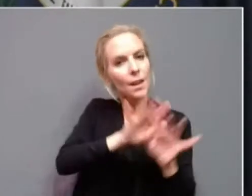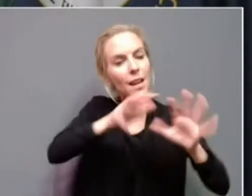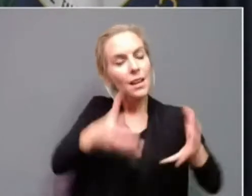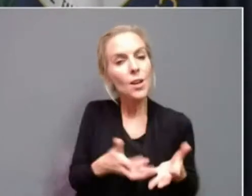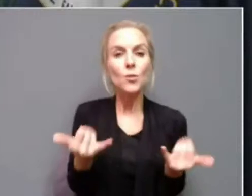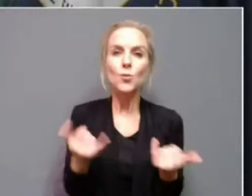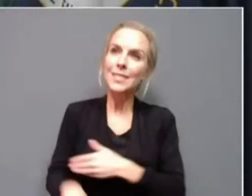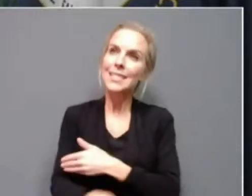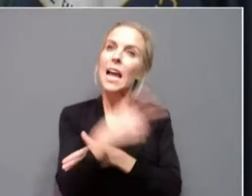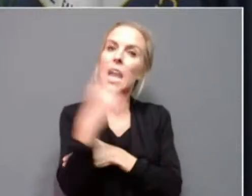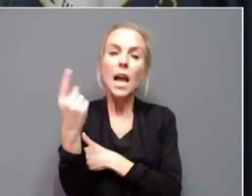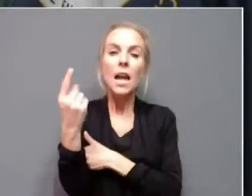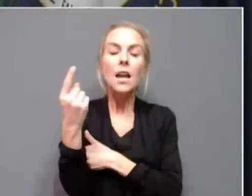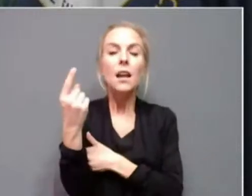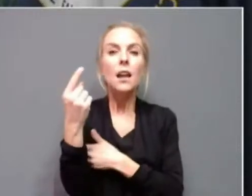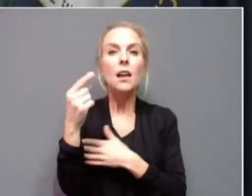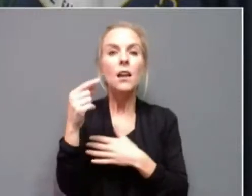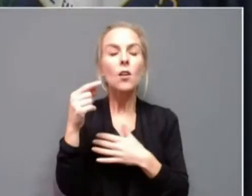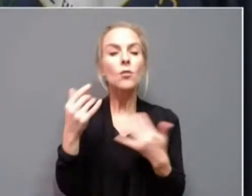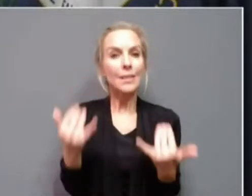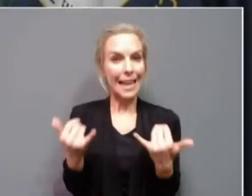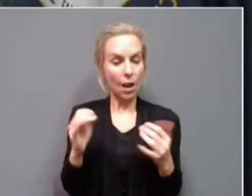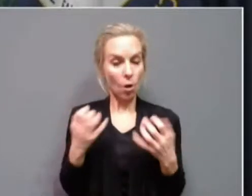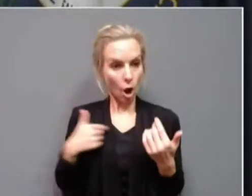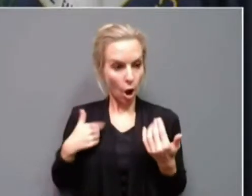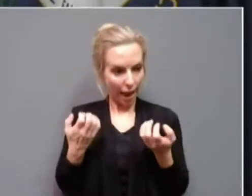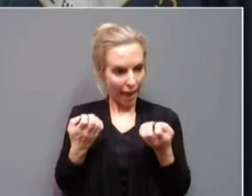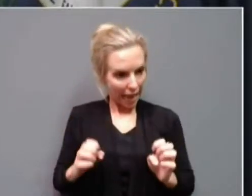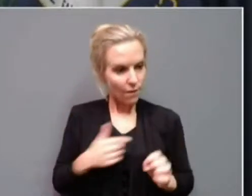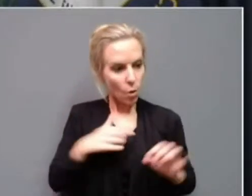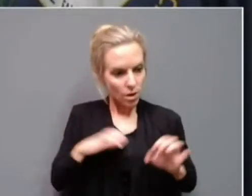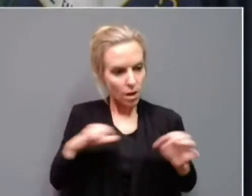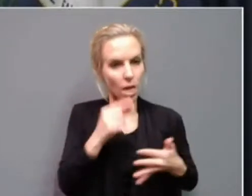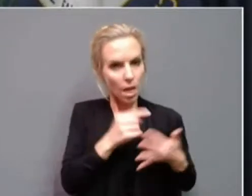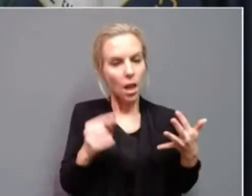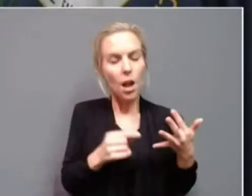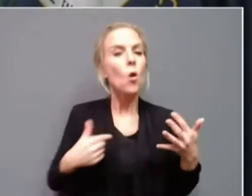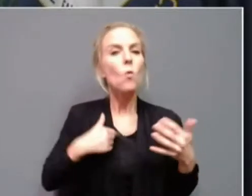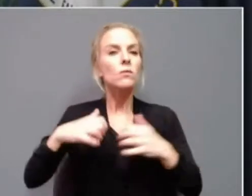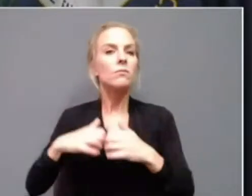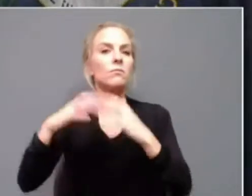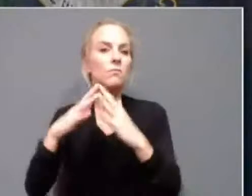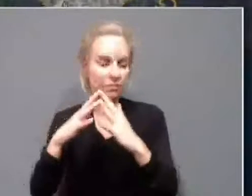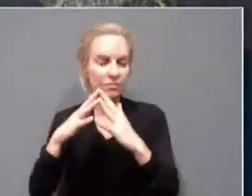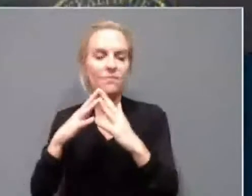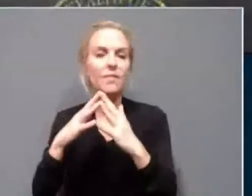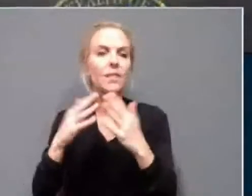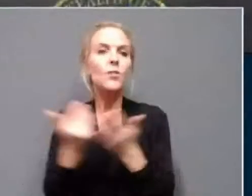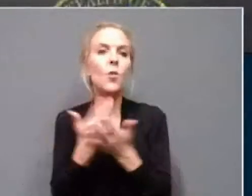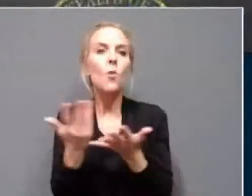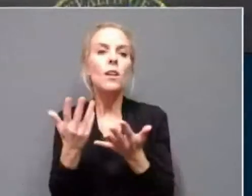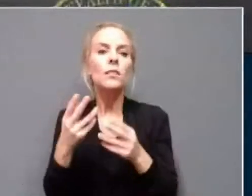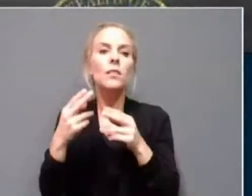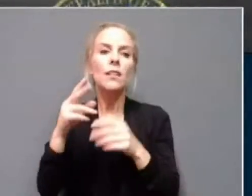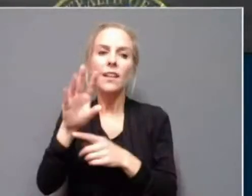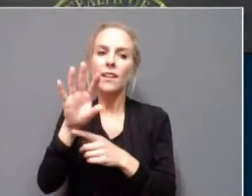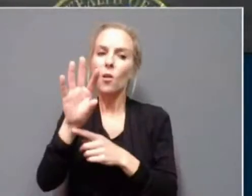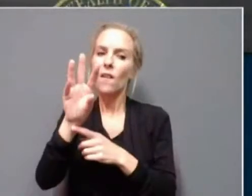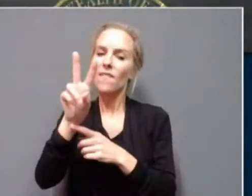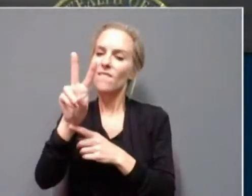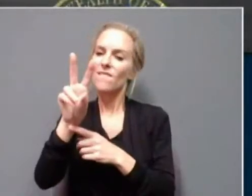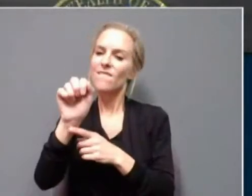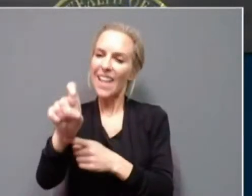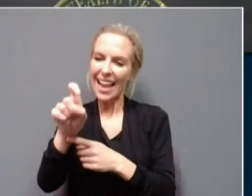those efforts a step further, and we're launching a new Vaccine Visit Kentucky initiative, the